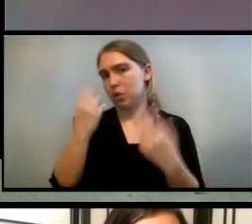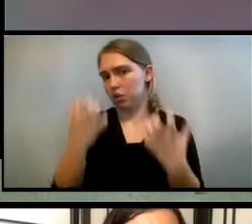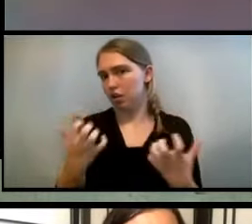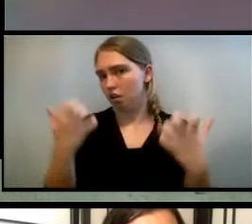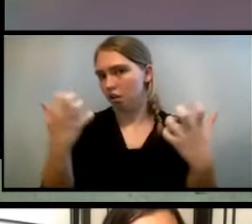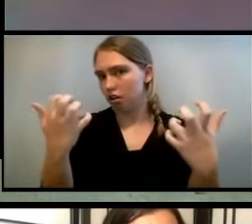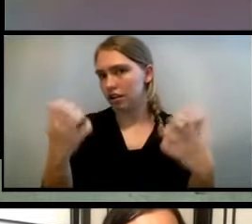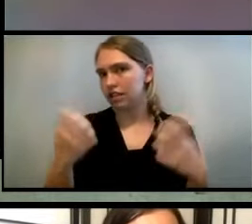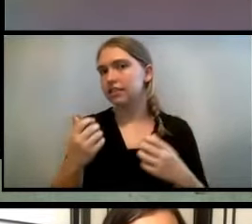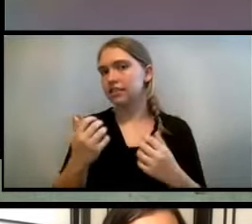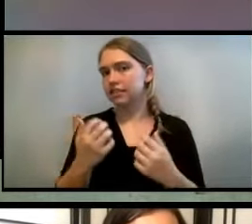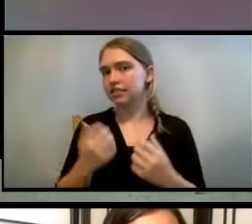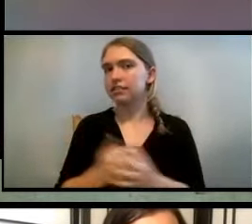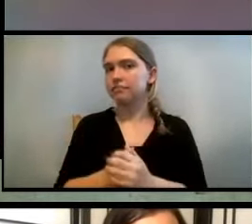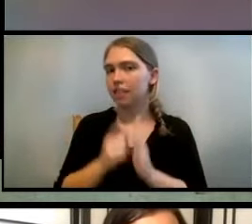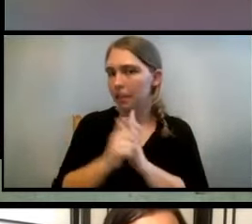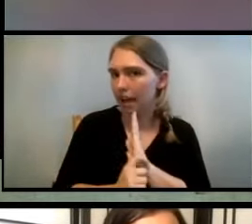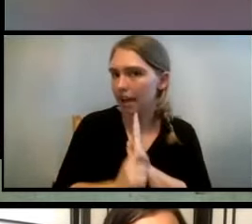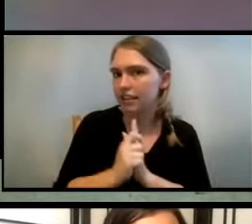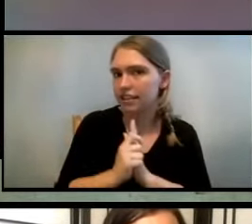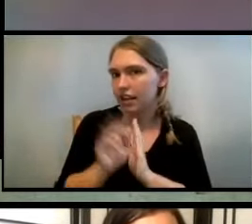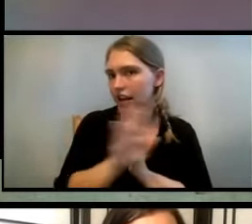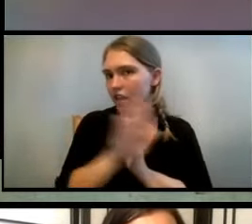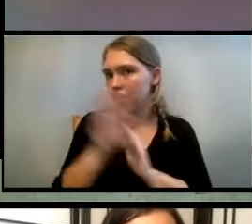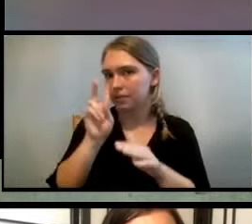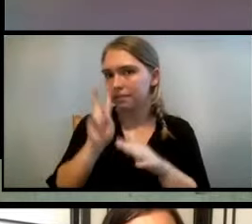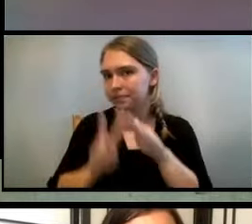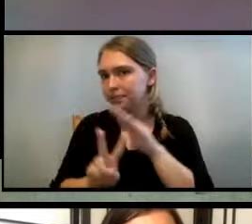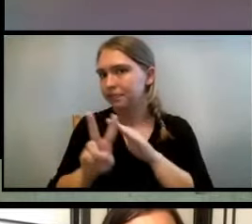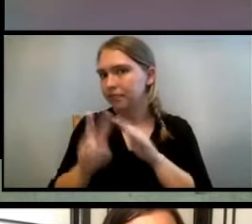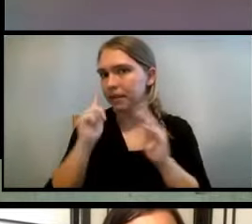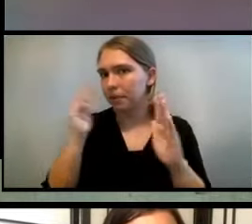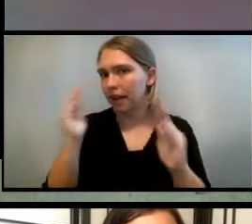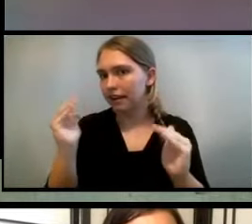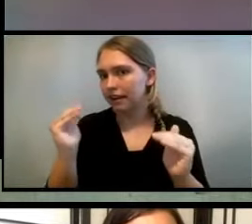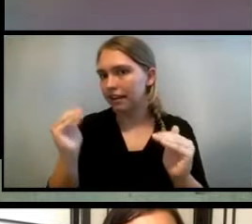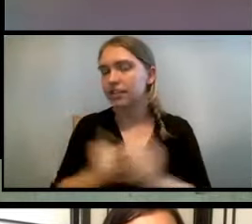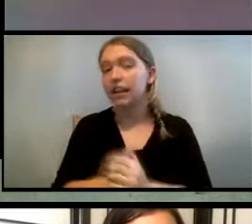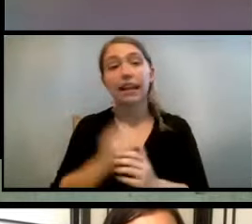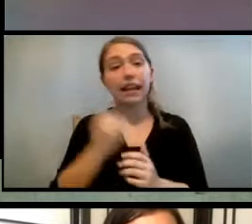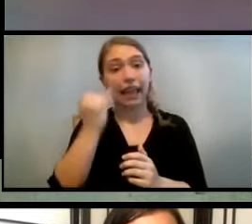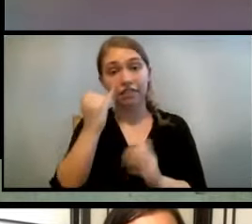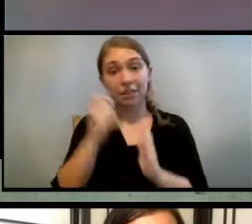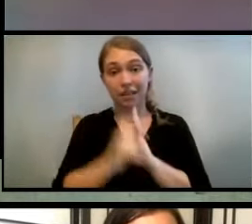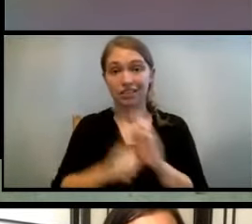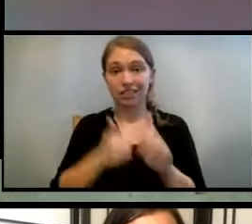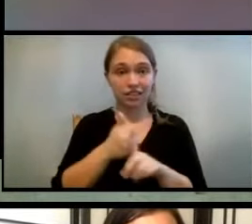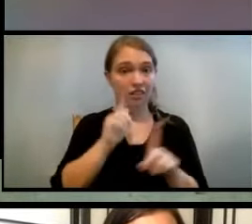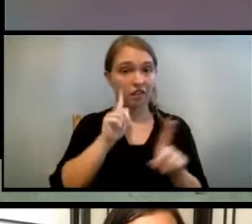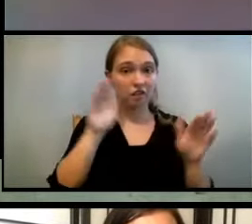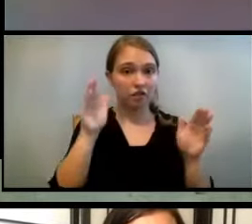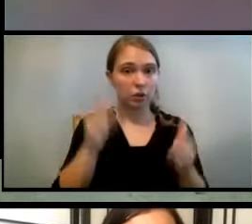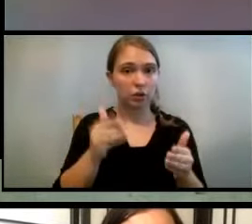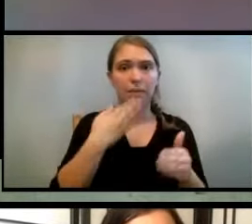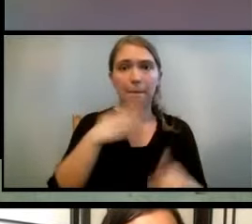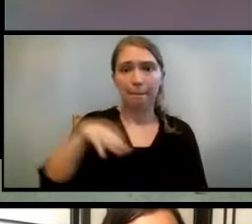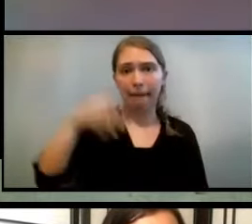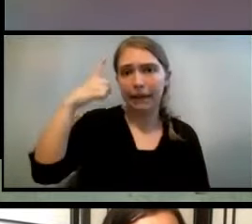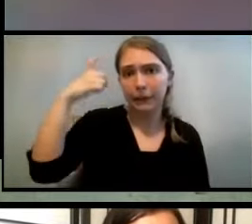what they're expecting. If I'm reading for Nightmare, I'm not going to choose a happy fairy tale that doesn't have any gruesome